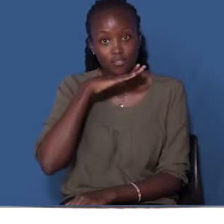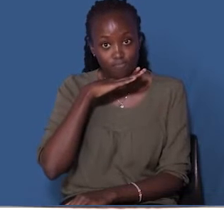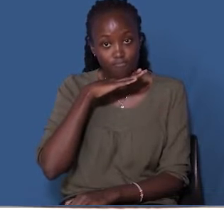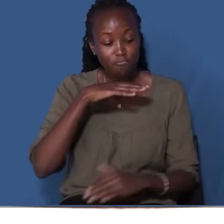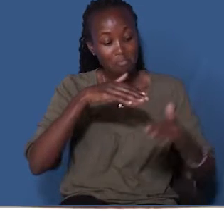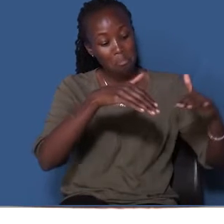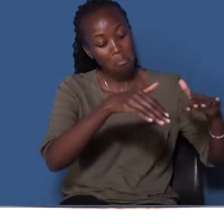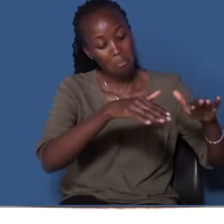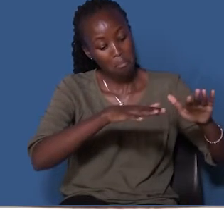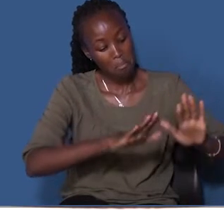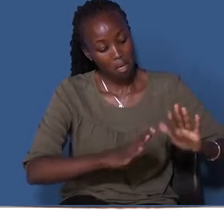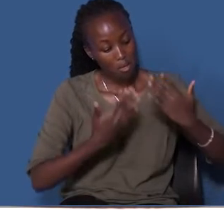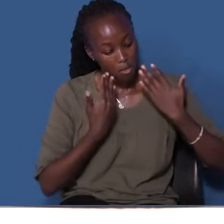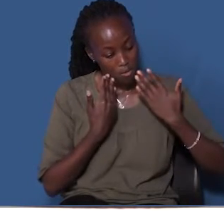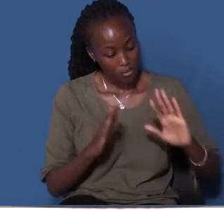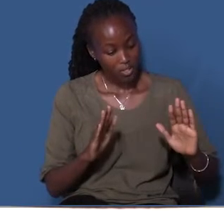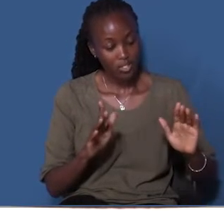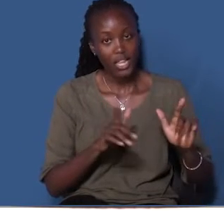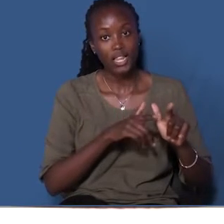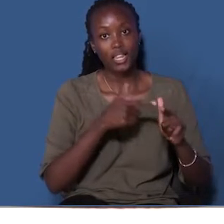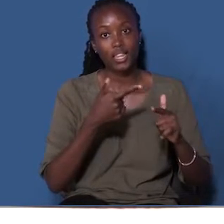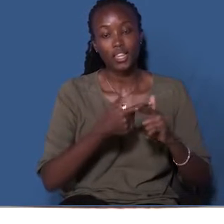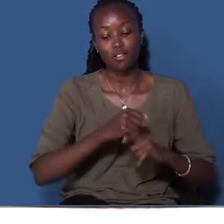buried, and was raised up from the dead